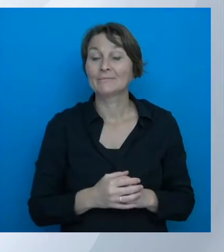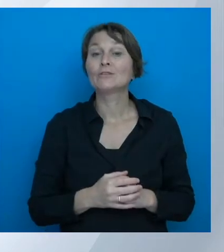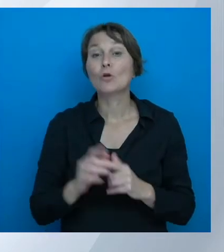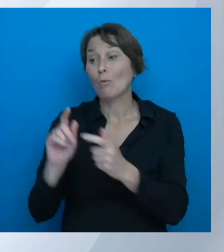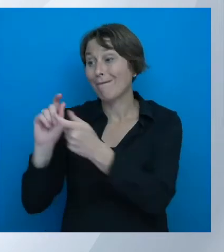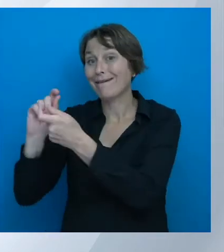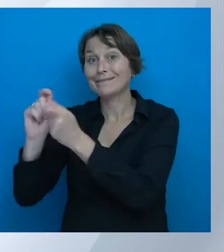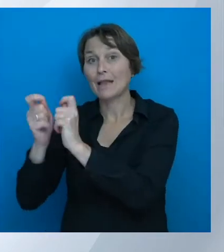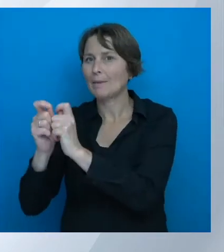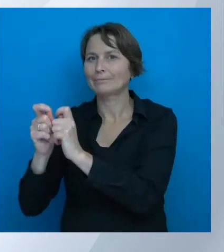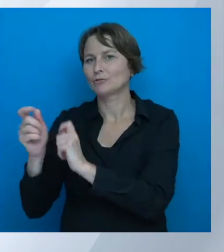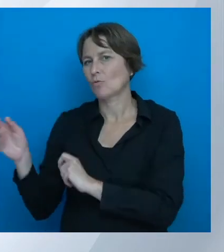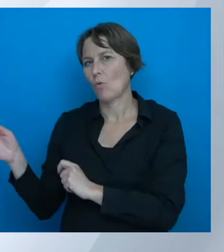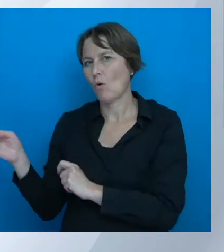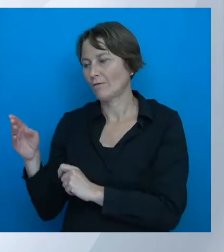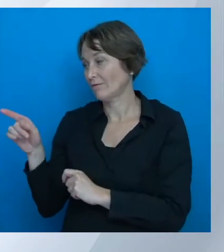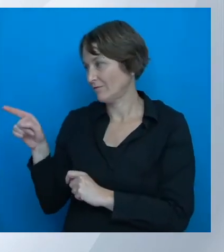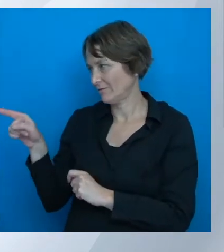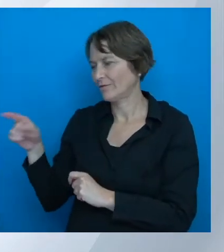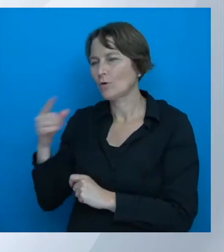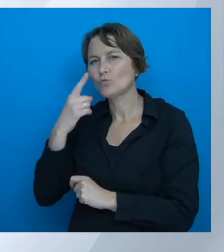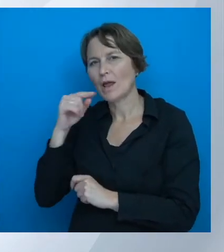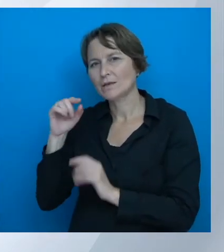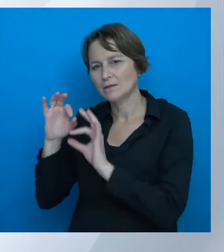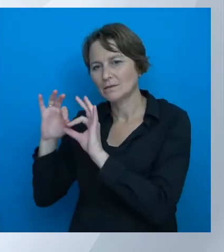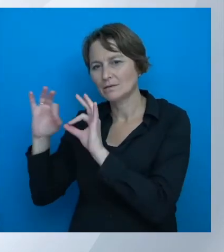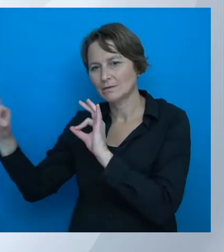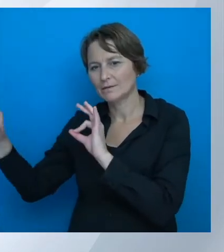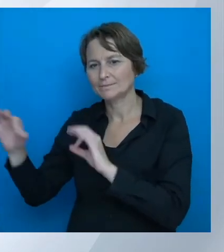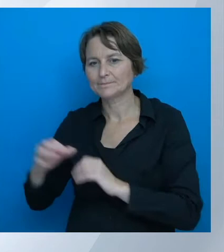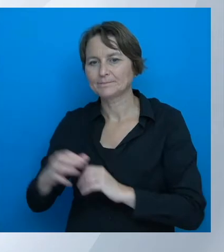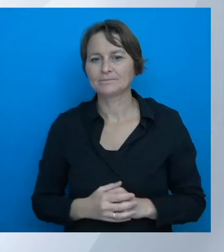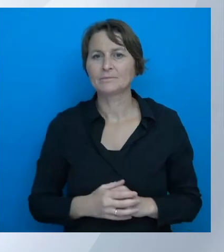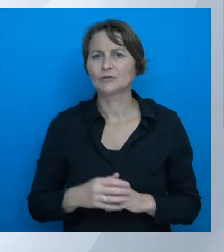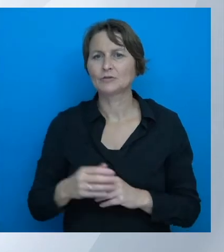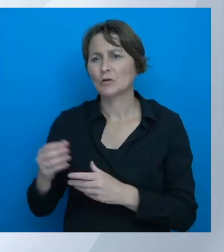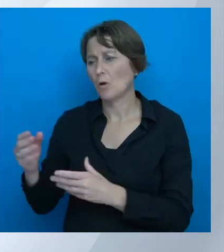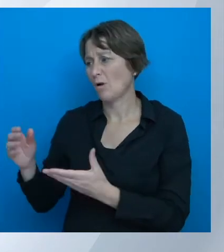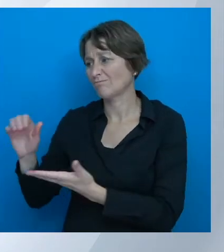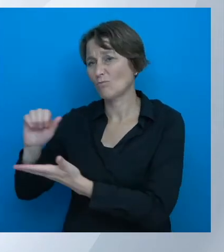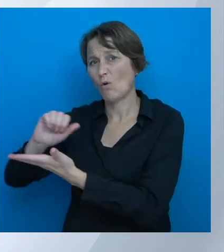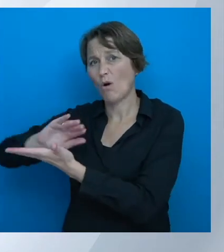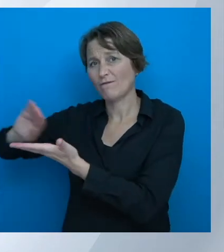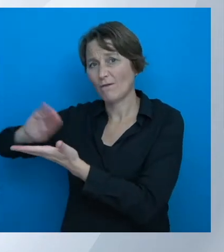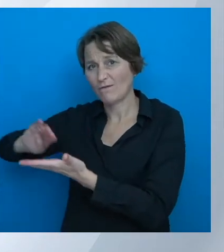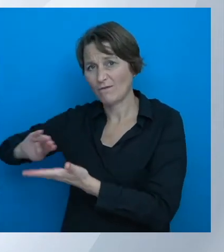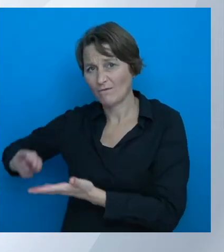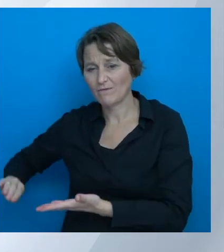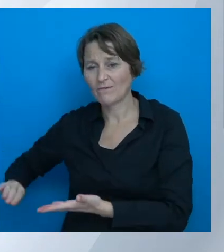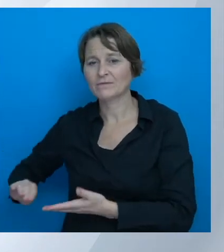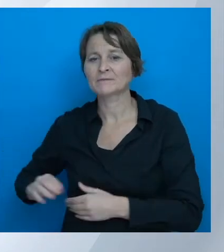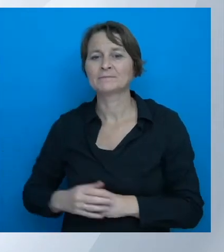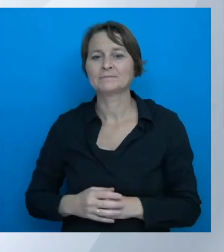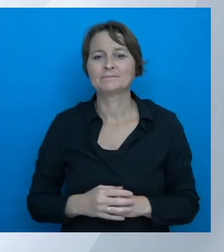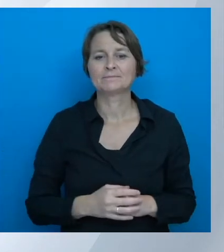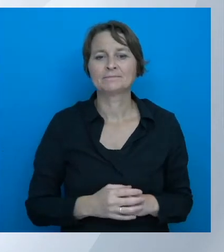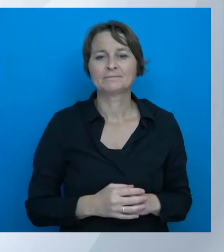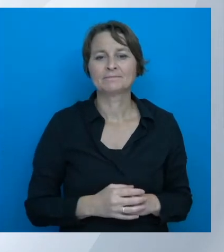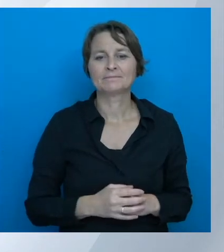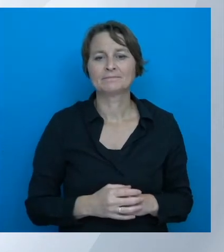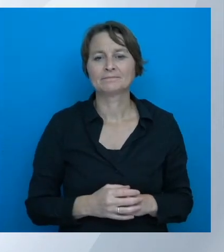the code for the table access. All that we need to do is await a new, not table access, but